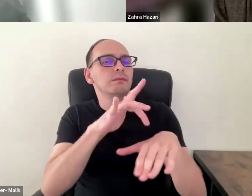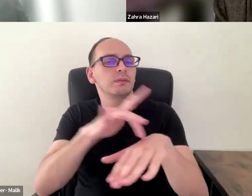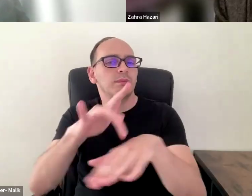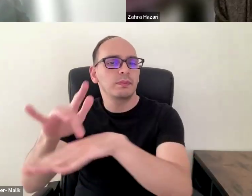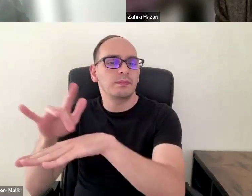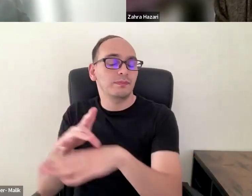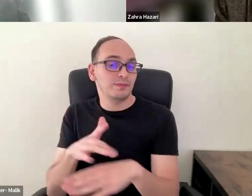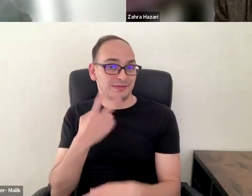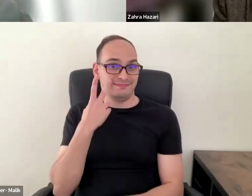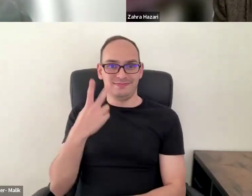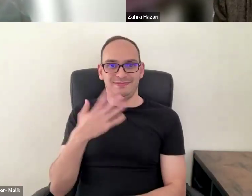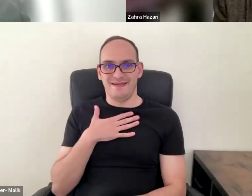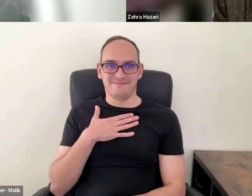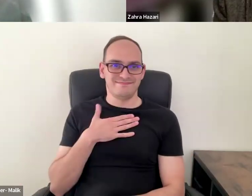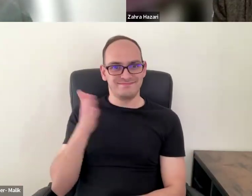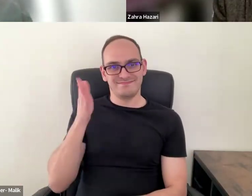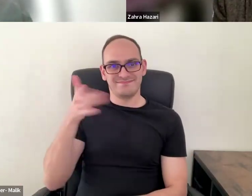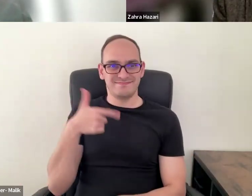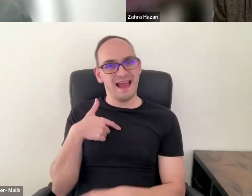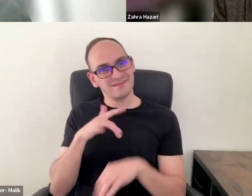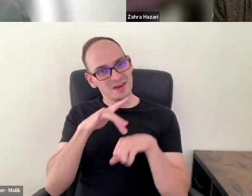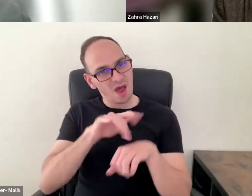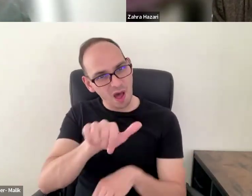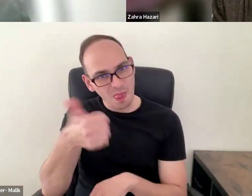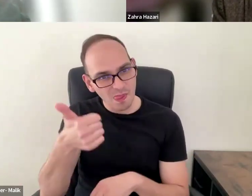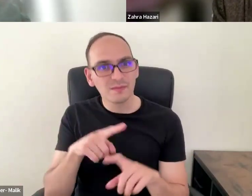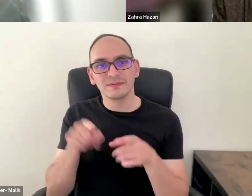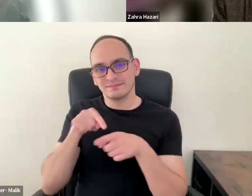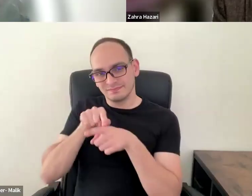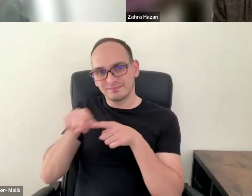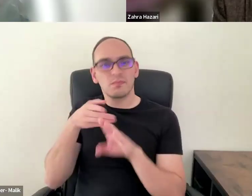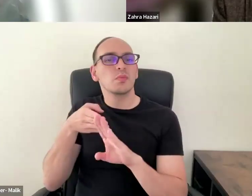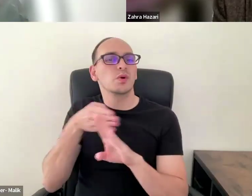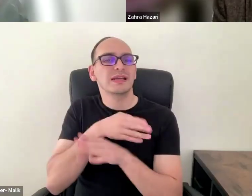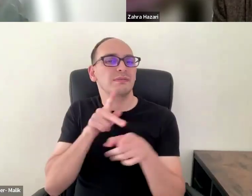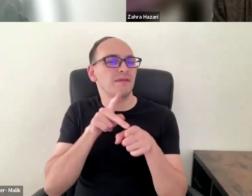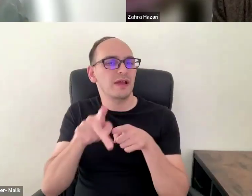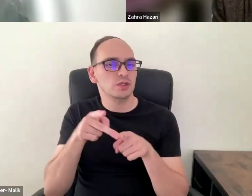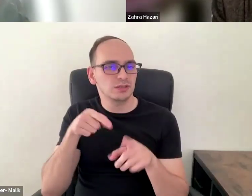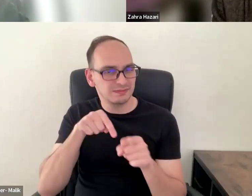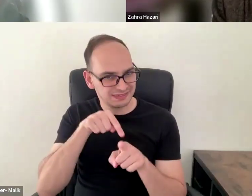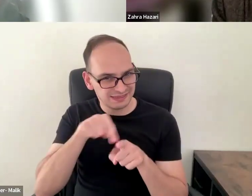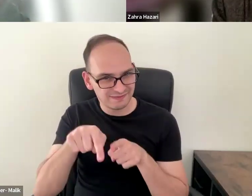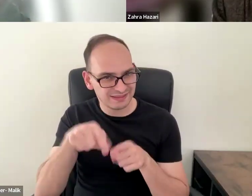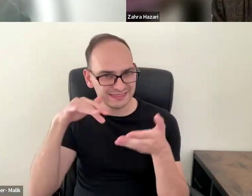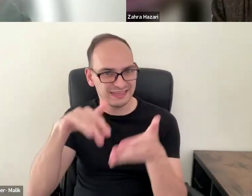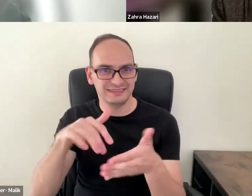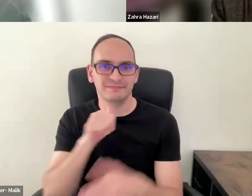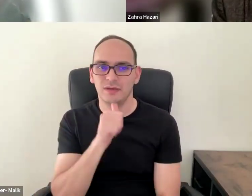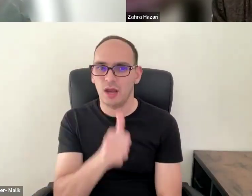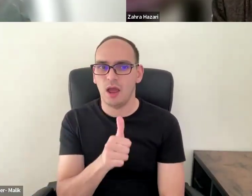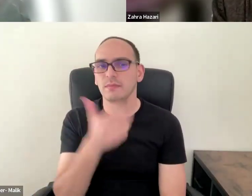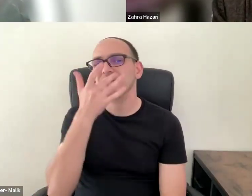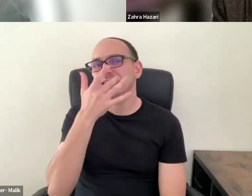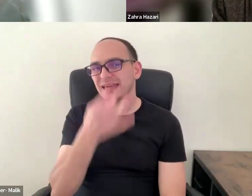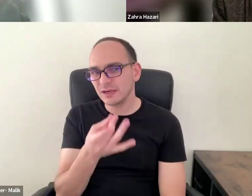you can probably tell. But I haven't studied pre-professionals in particular, but I think that's like a really interesting